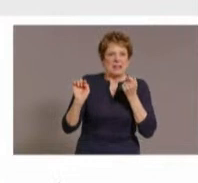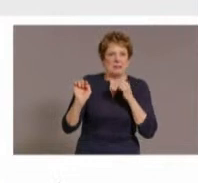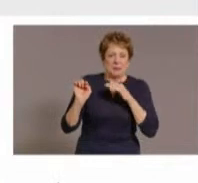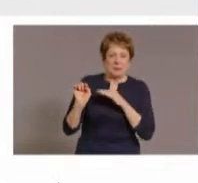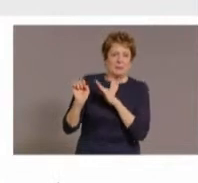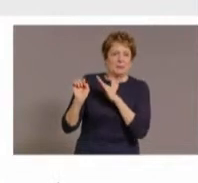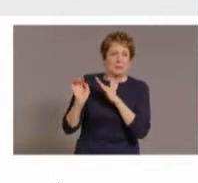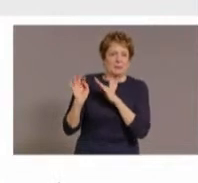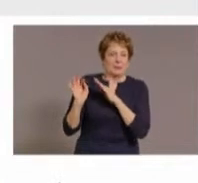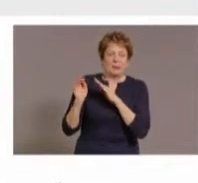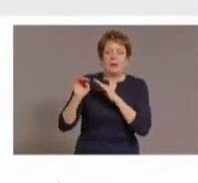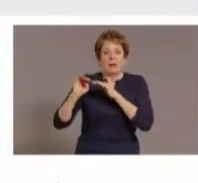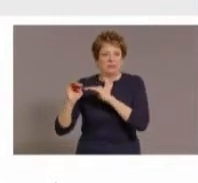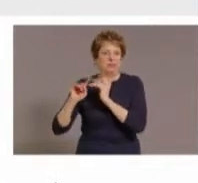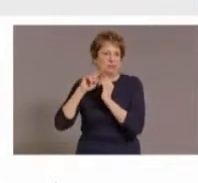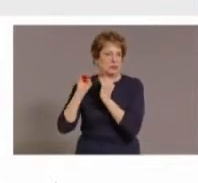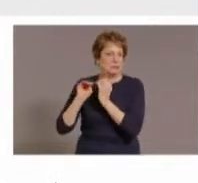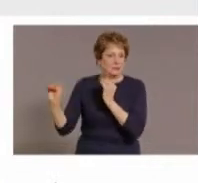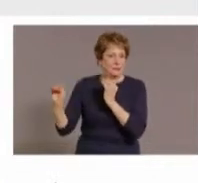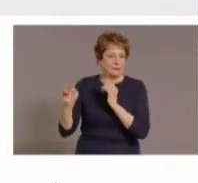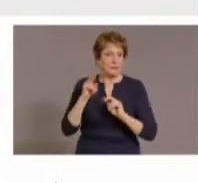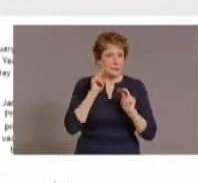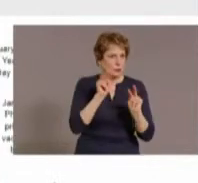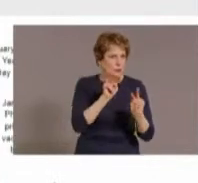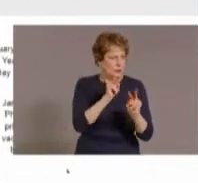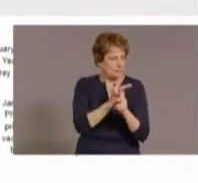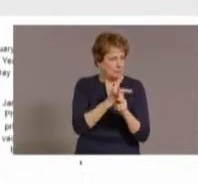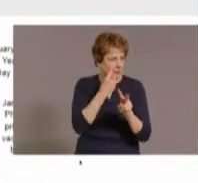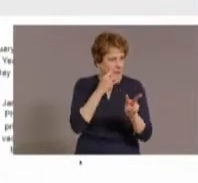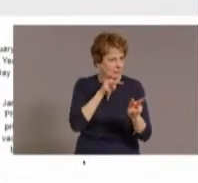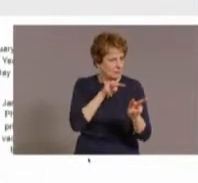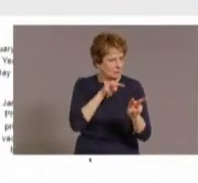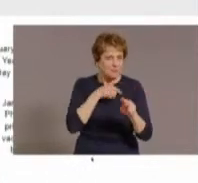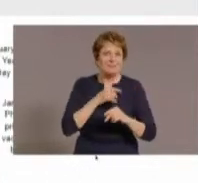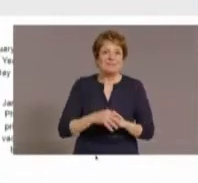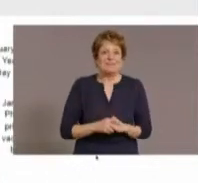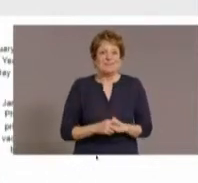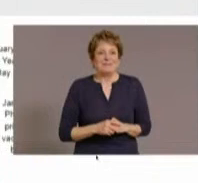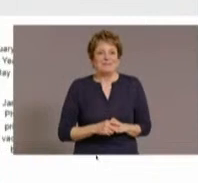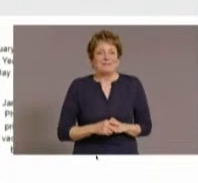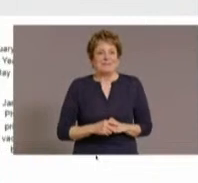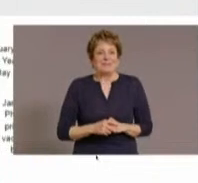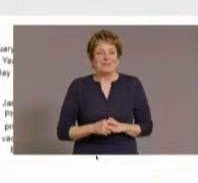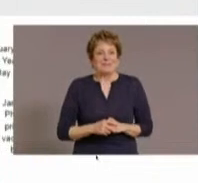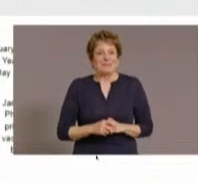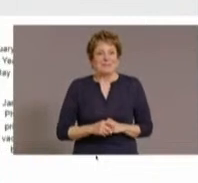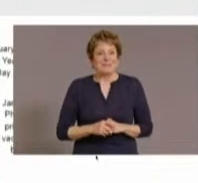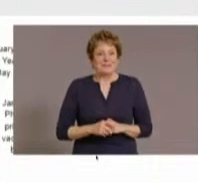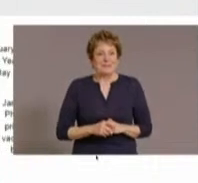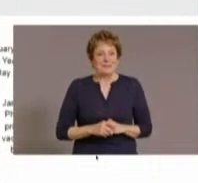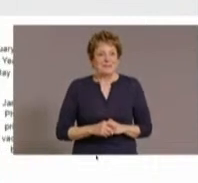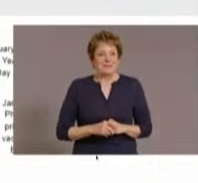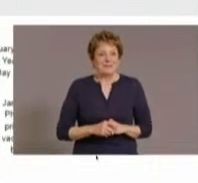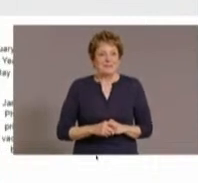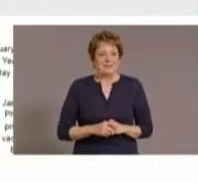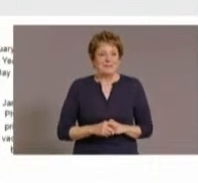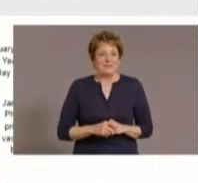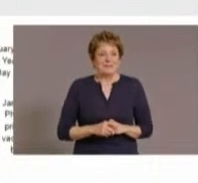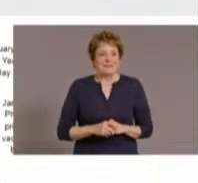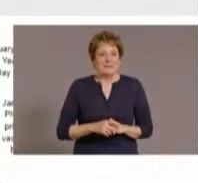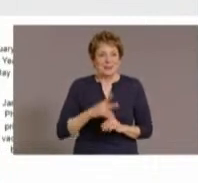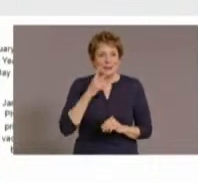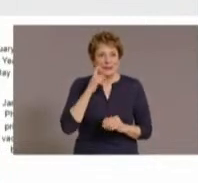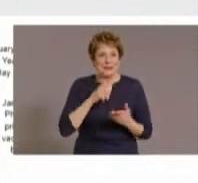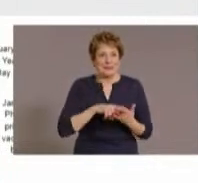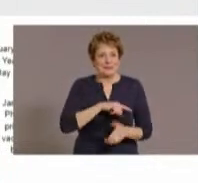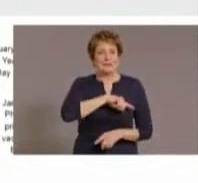It is something that we are watching. As well as this is our epidemiologic curve, or our epi curve. So